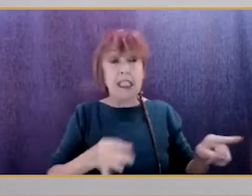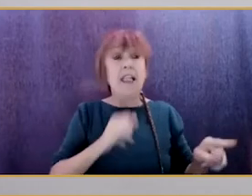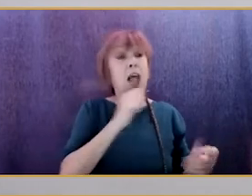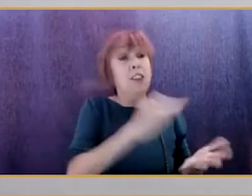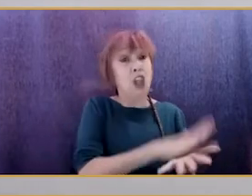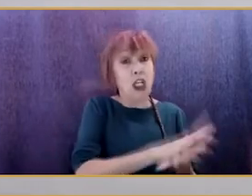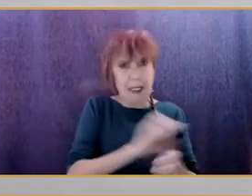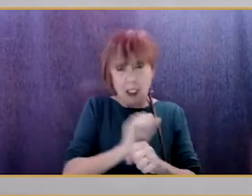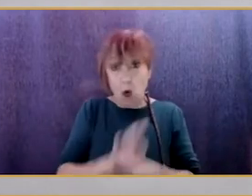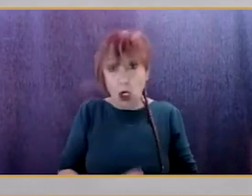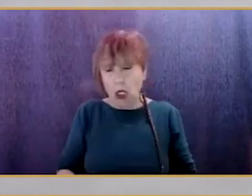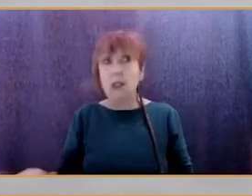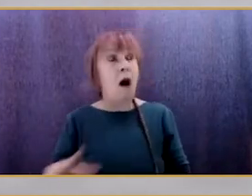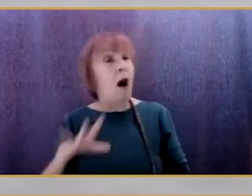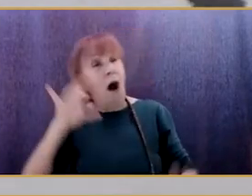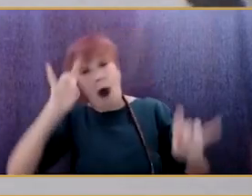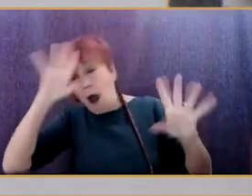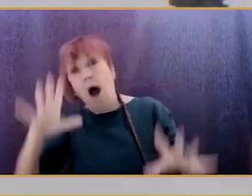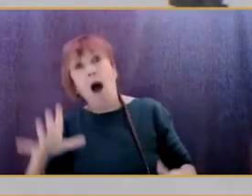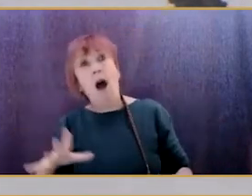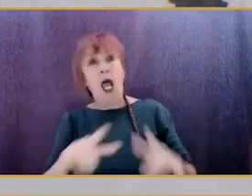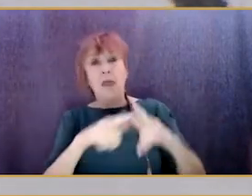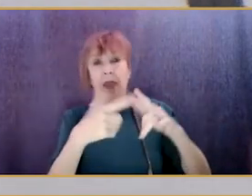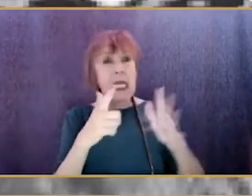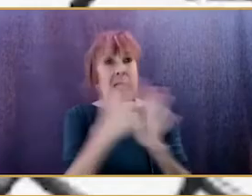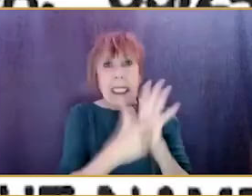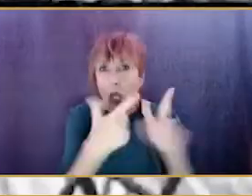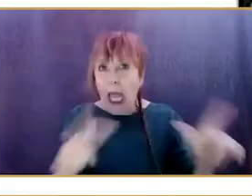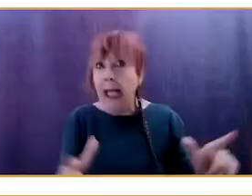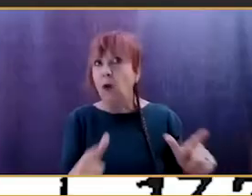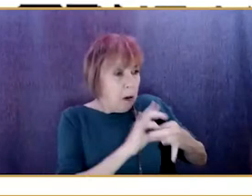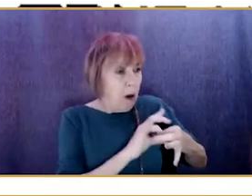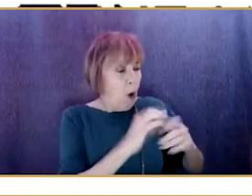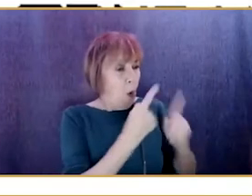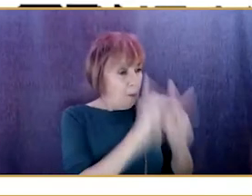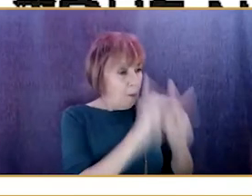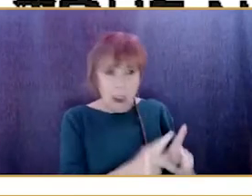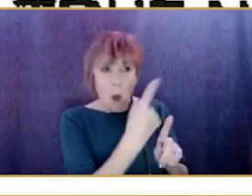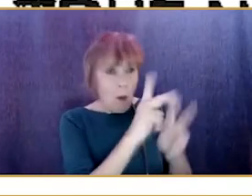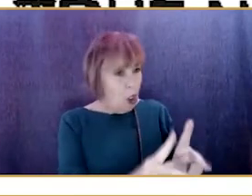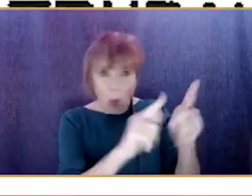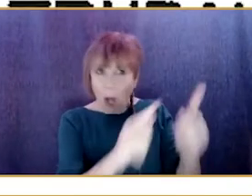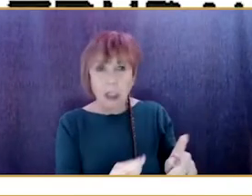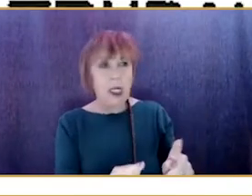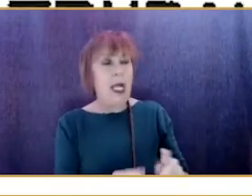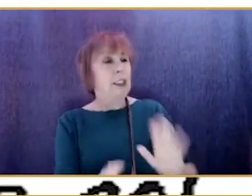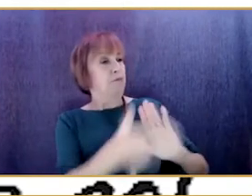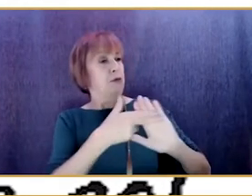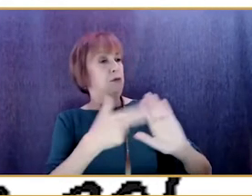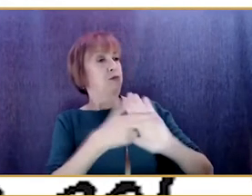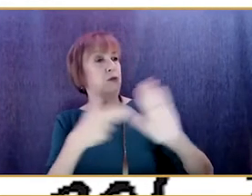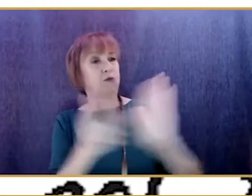undocumented workers, close-up scans of legal documents, redactions, and signatures flash on screen, showing